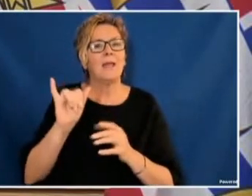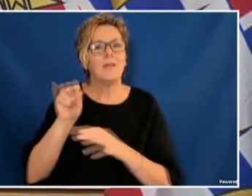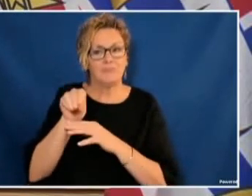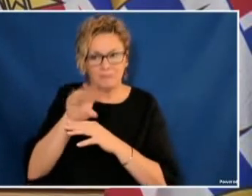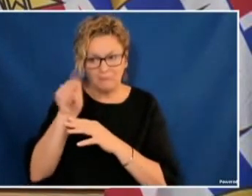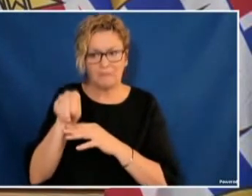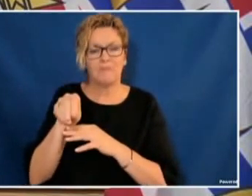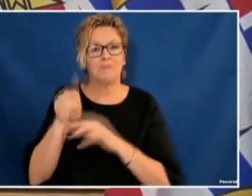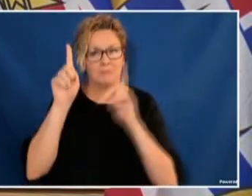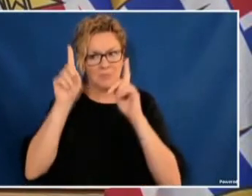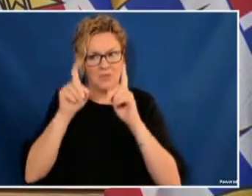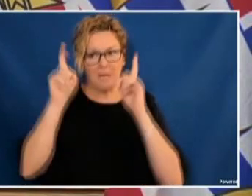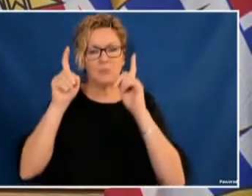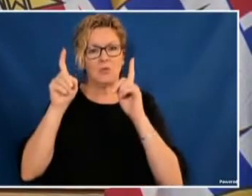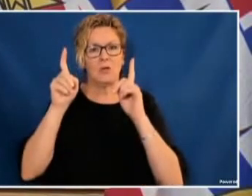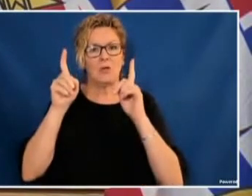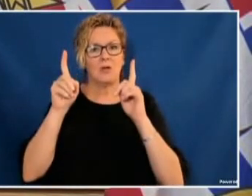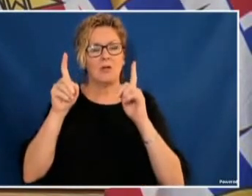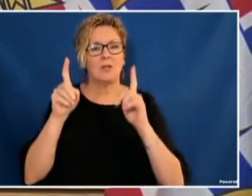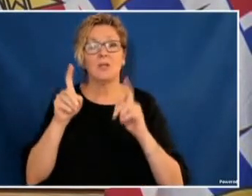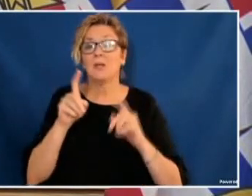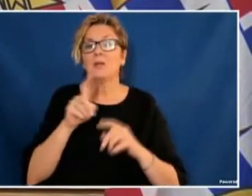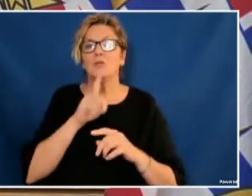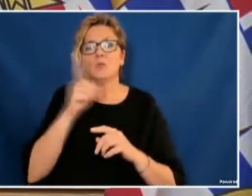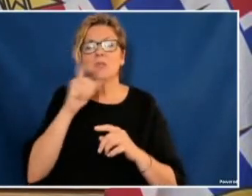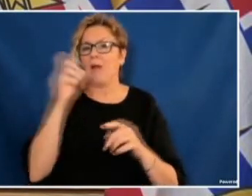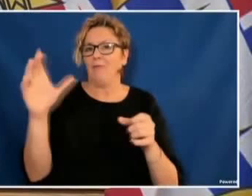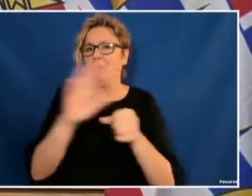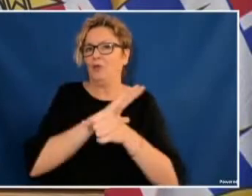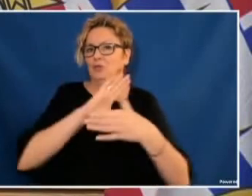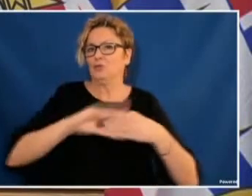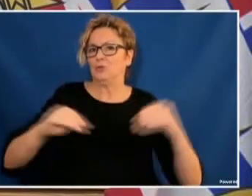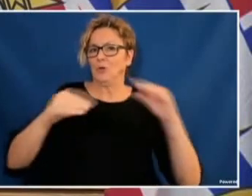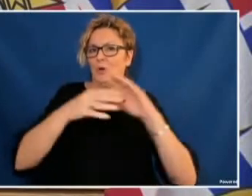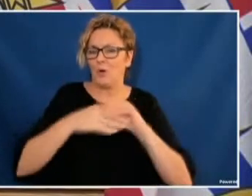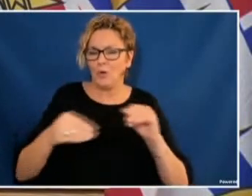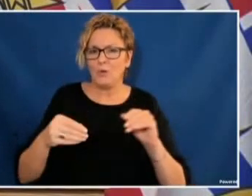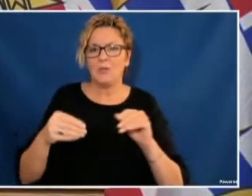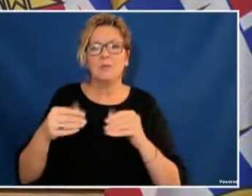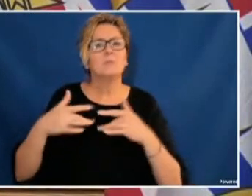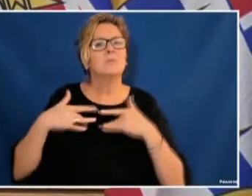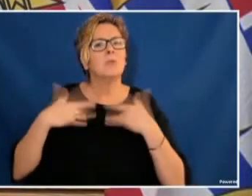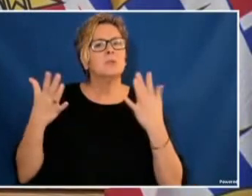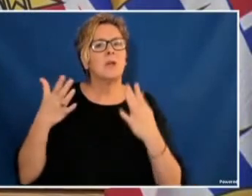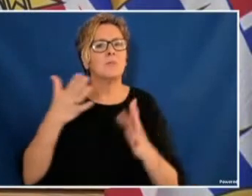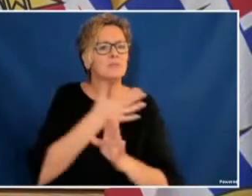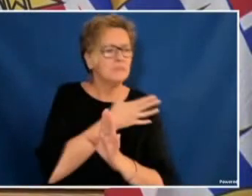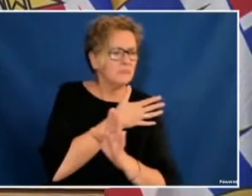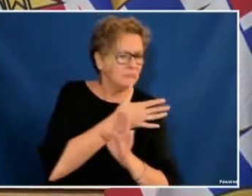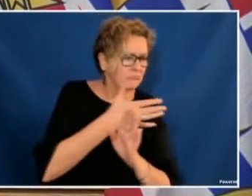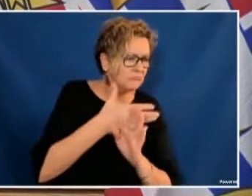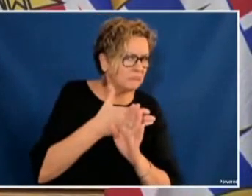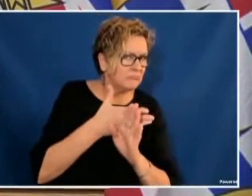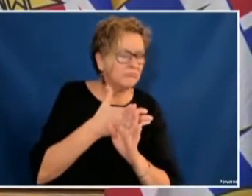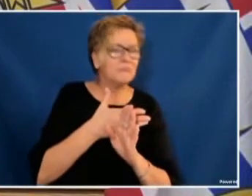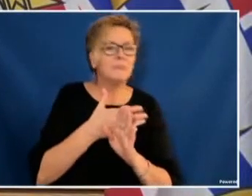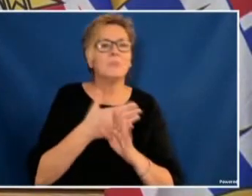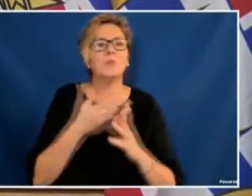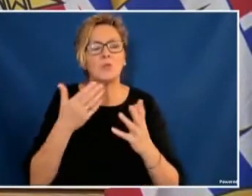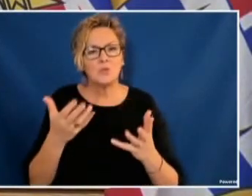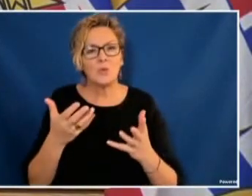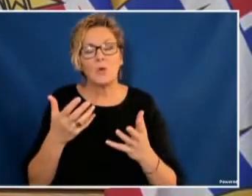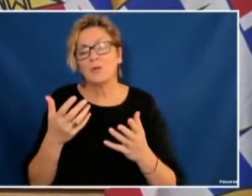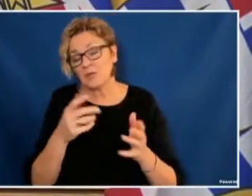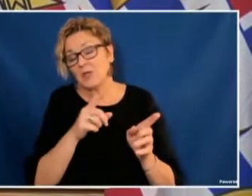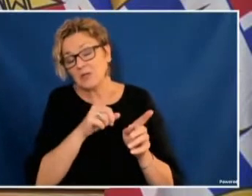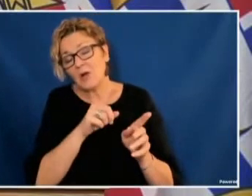community. So these daily numbers are important, and we recognize that, but it is a snapshot, and what we need to track